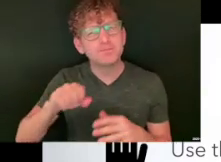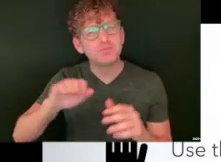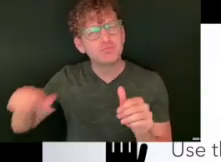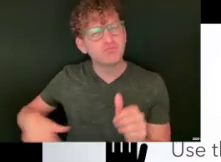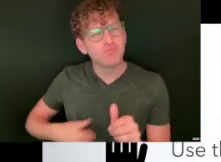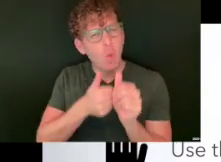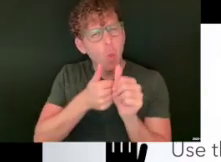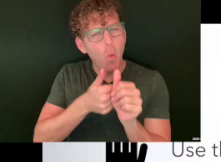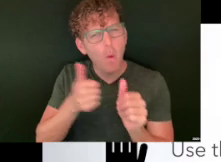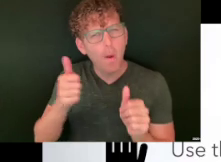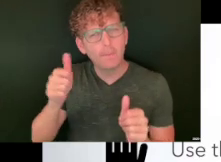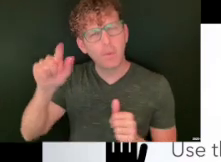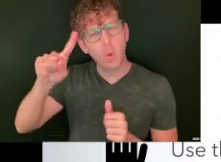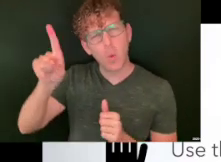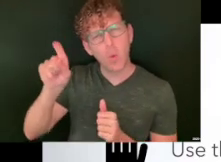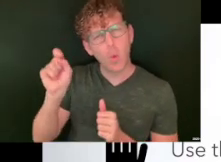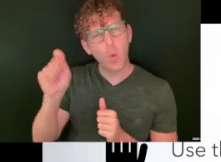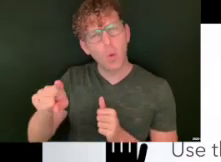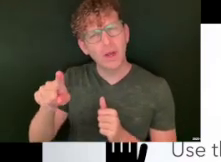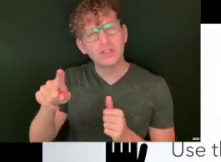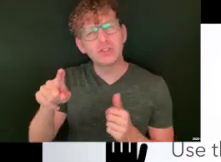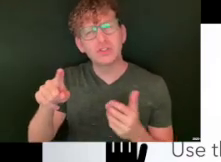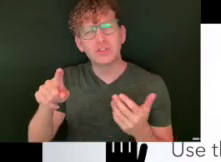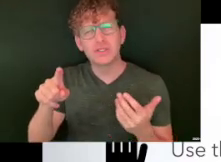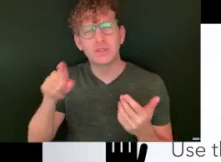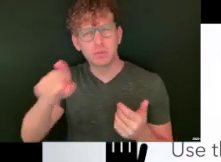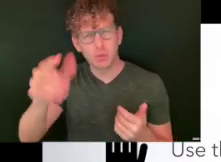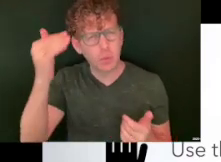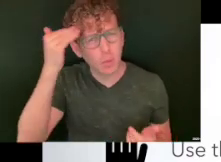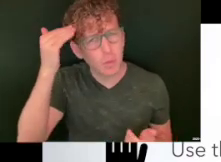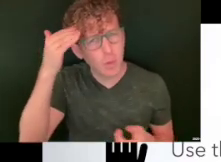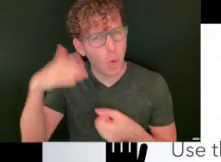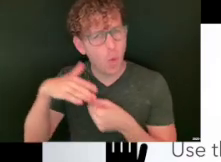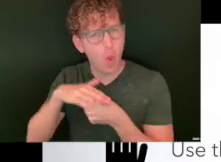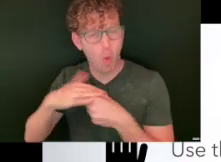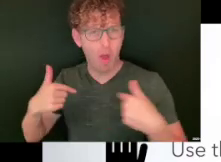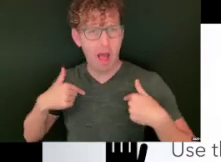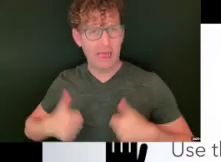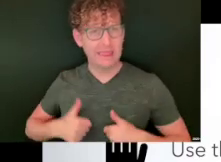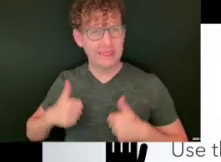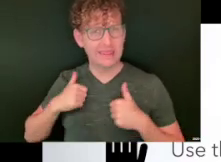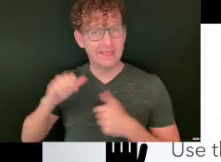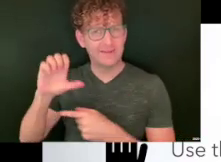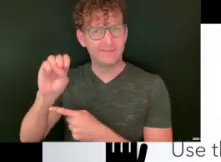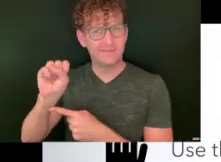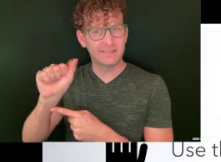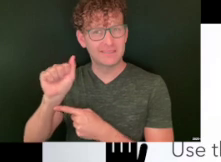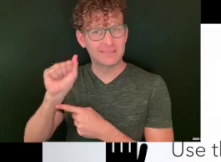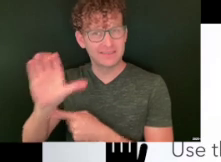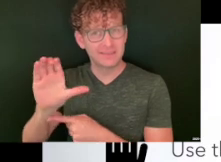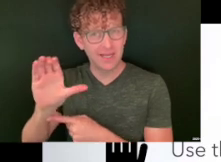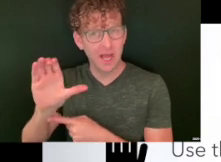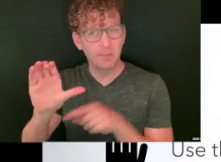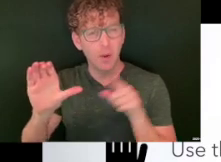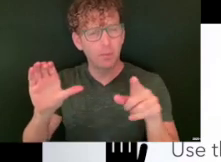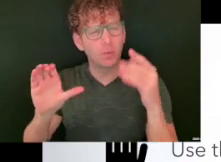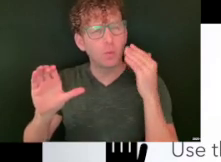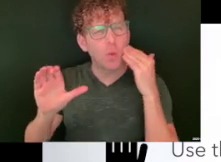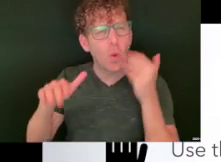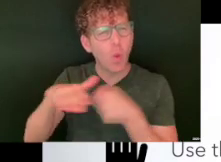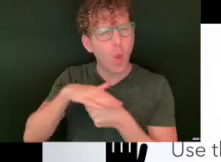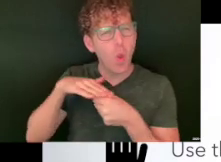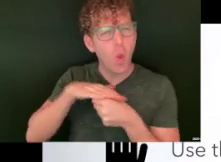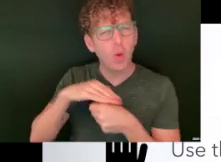of overwhelming the Sacramento CBOs, putting all their information out there, and there's so much demand. We already